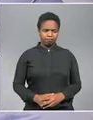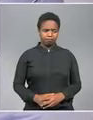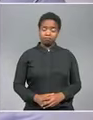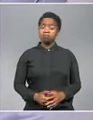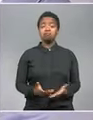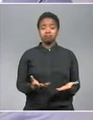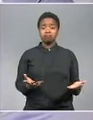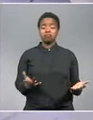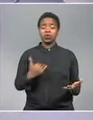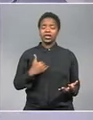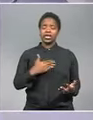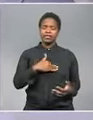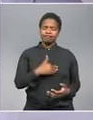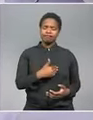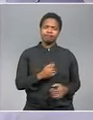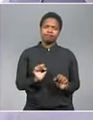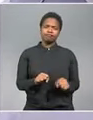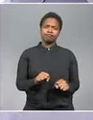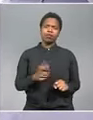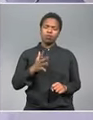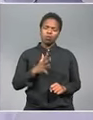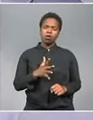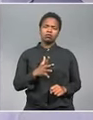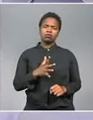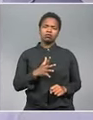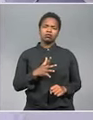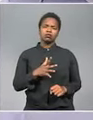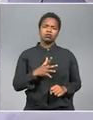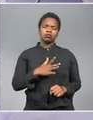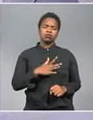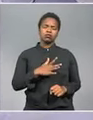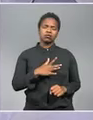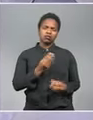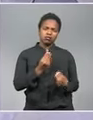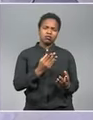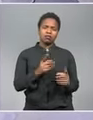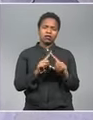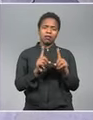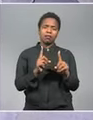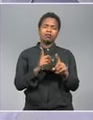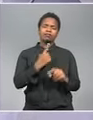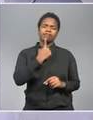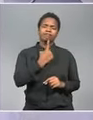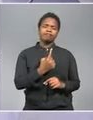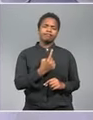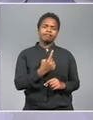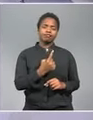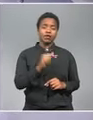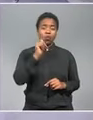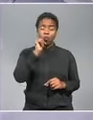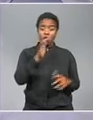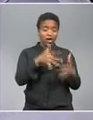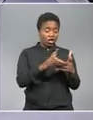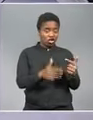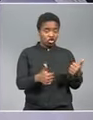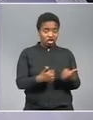in pain, and we also want to express our compassion, but also to emphasize that whenever there are challenges